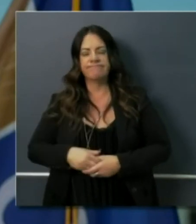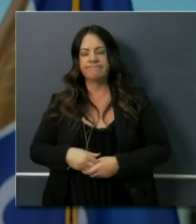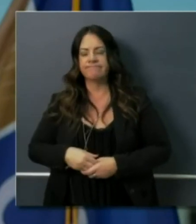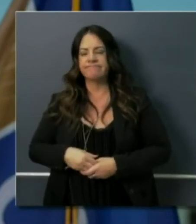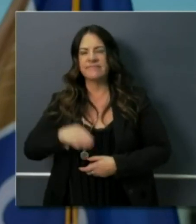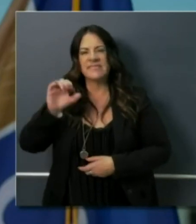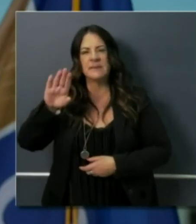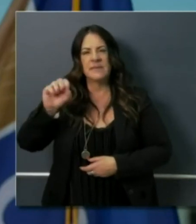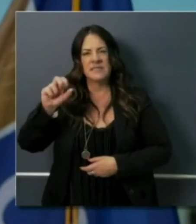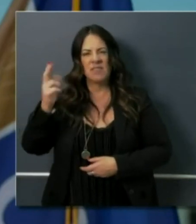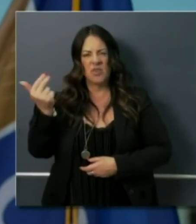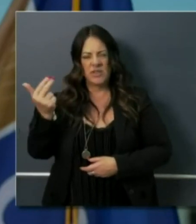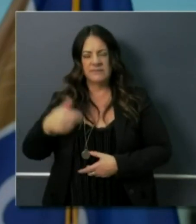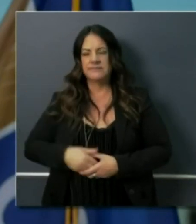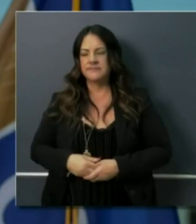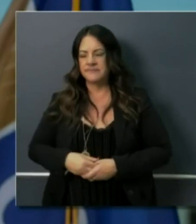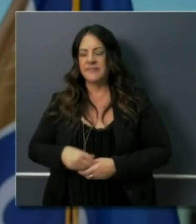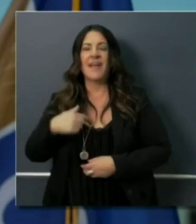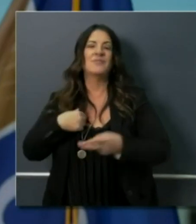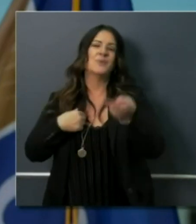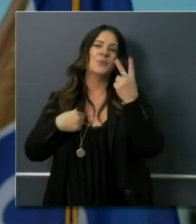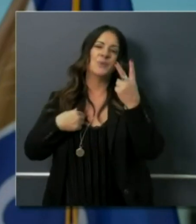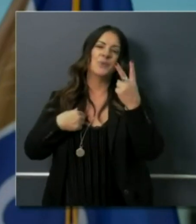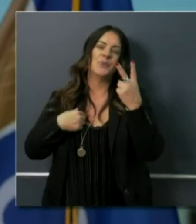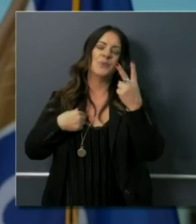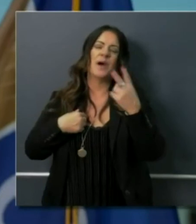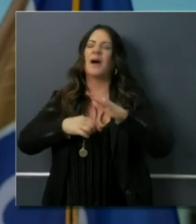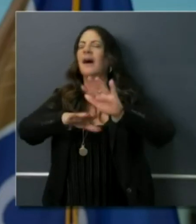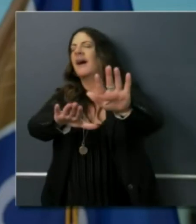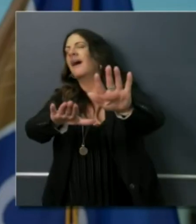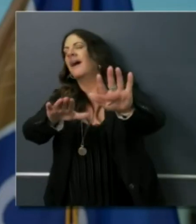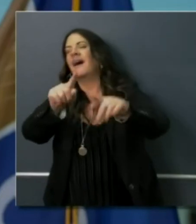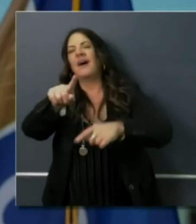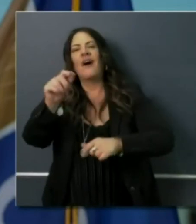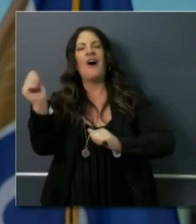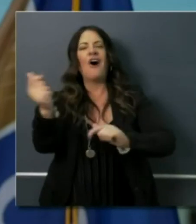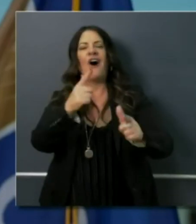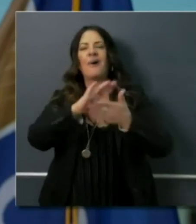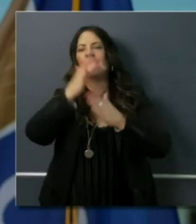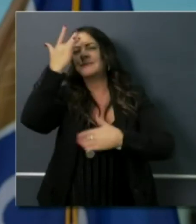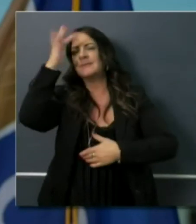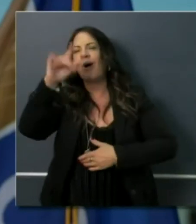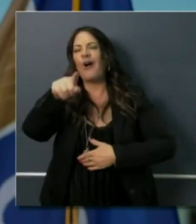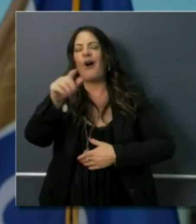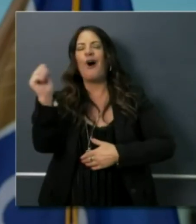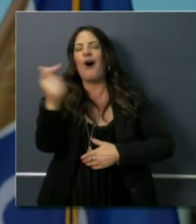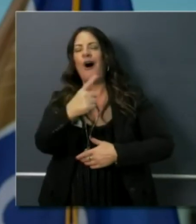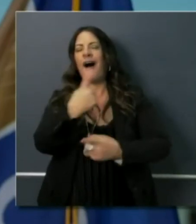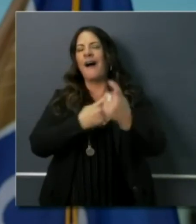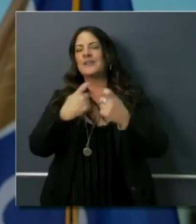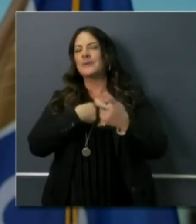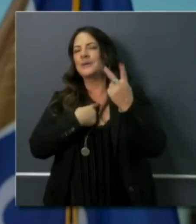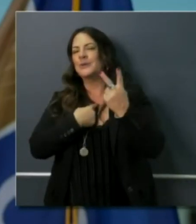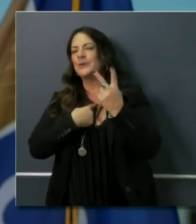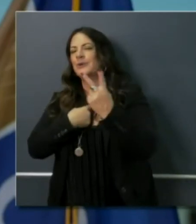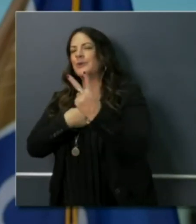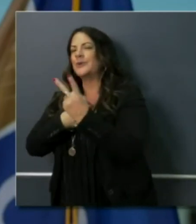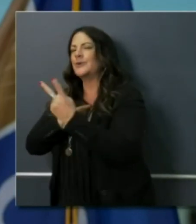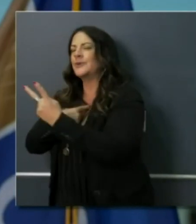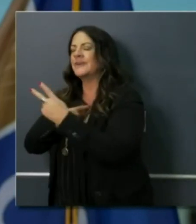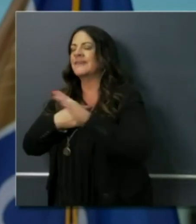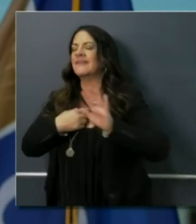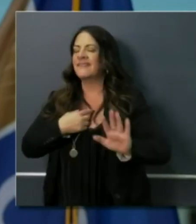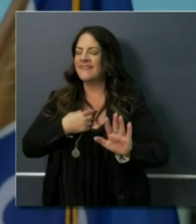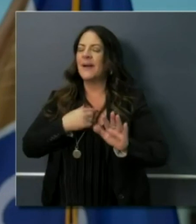Hi, Governor. 2 questions for you. Everybody's got, you're all getting smarter. Everybody's got 2 questions. I'm on to you guys, but